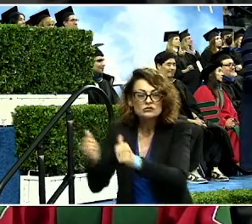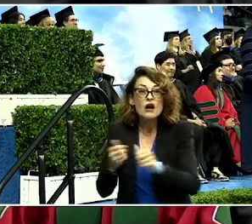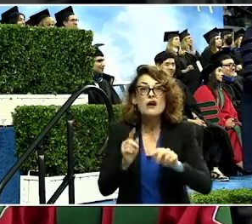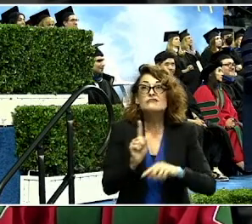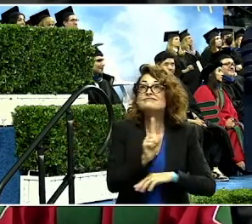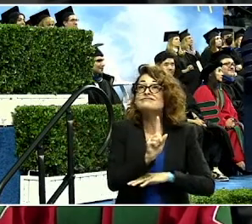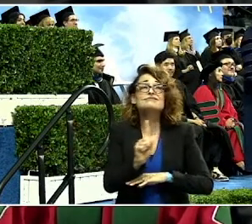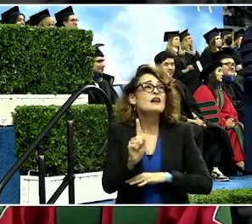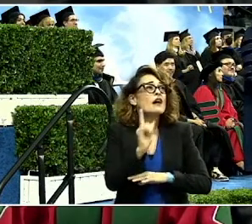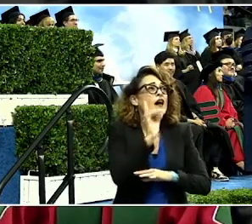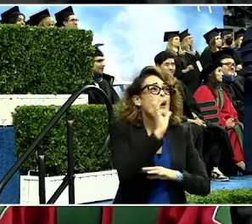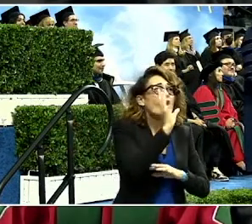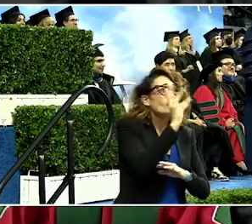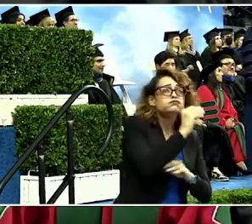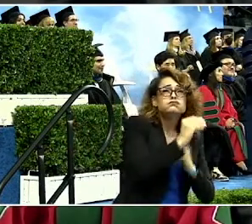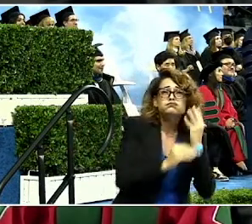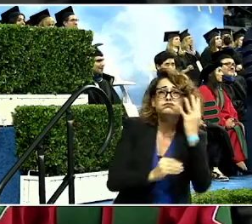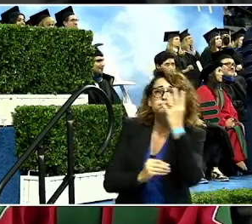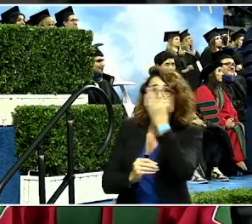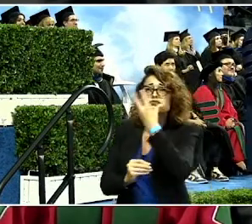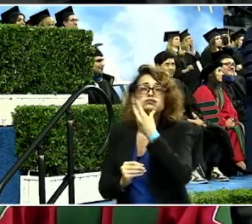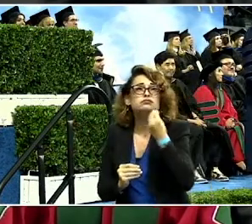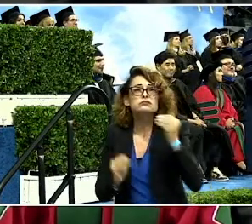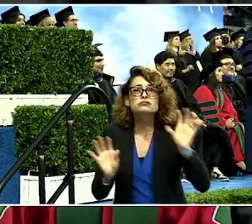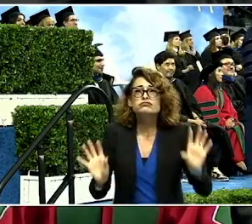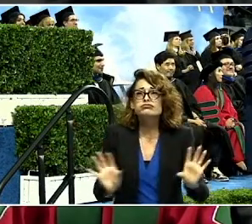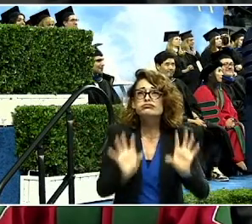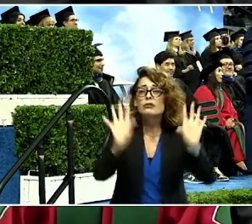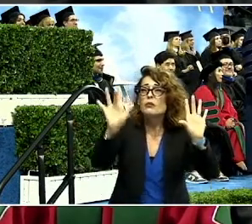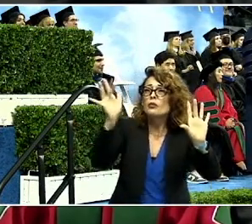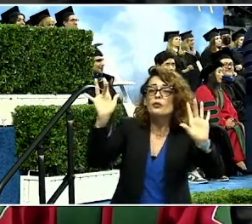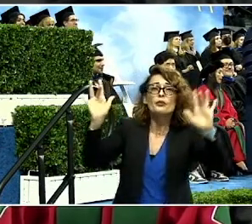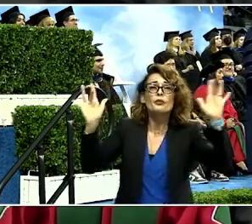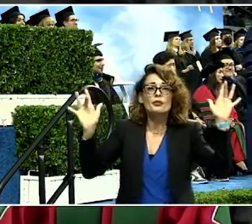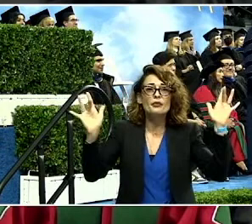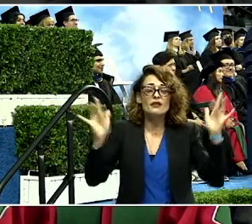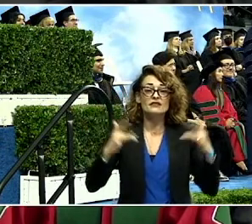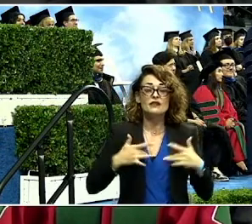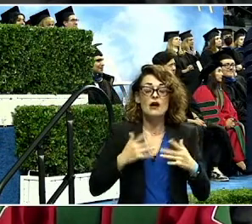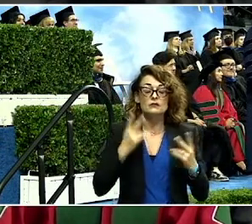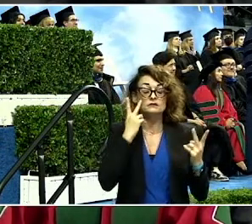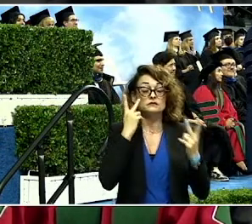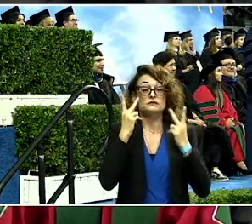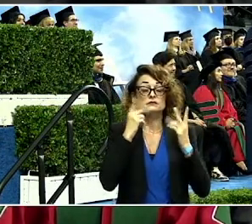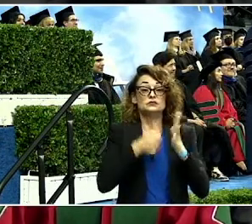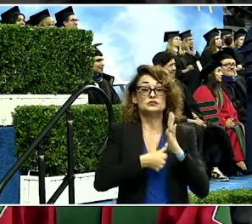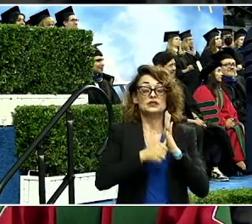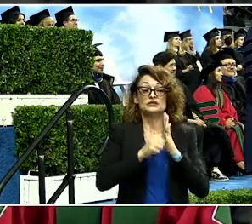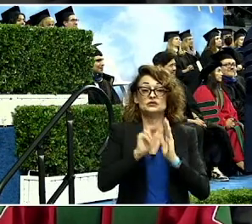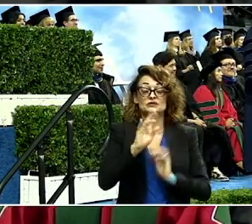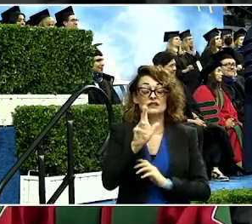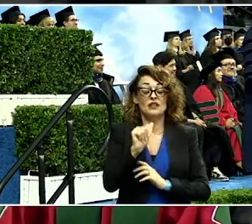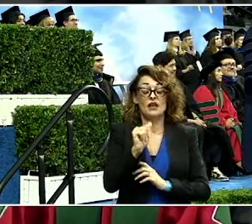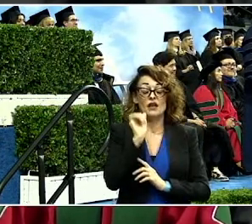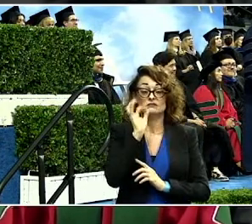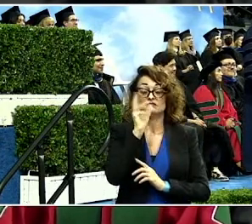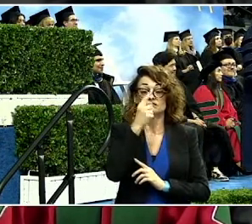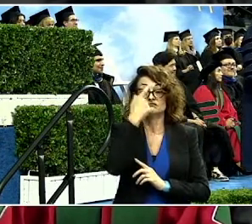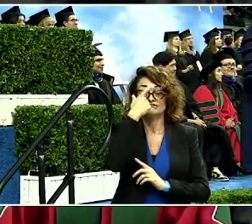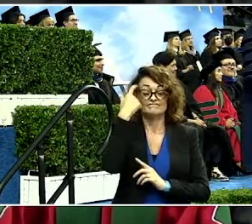on a warm evening, just when the jacarandas in it bloom, and it just leaves a visual impression of UCLA really